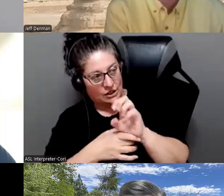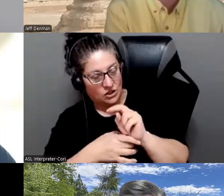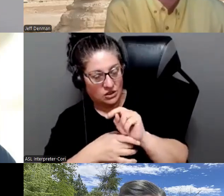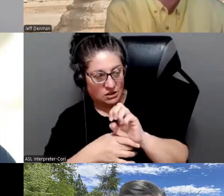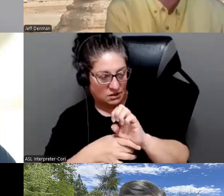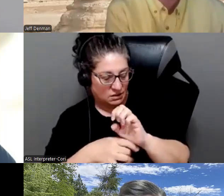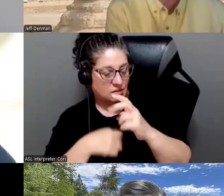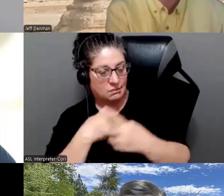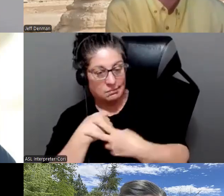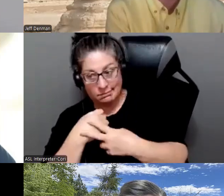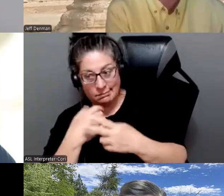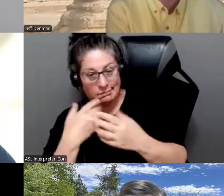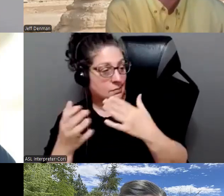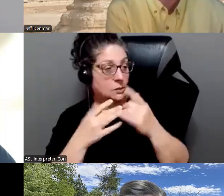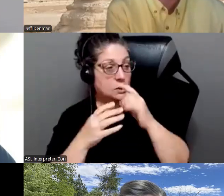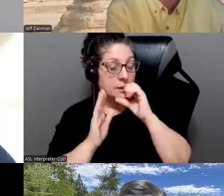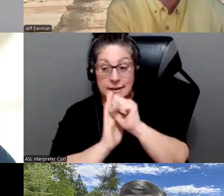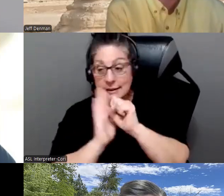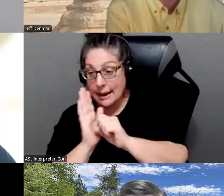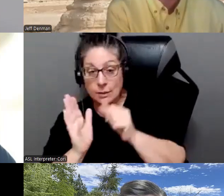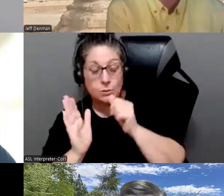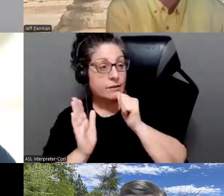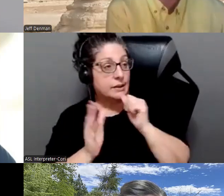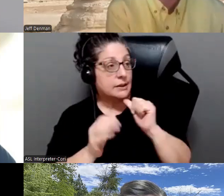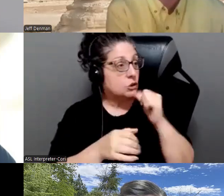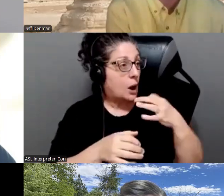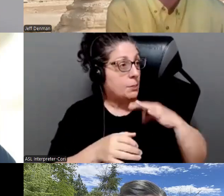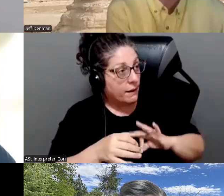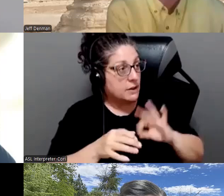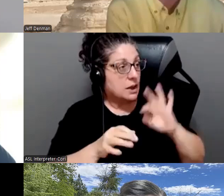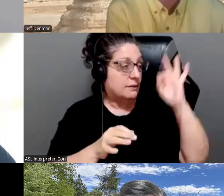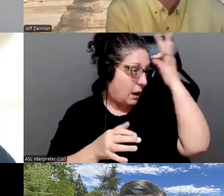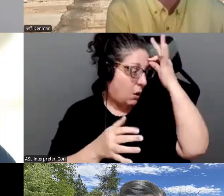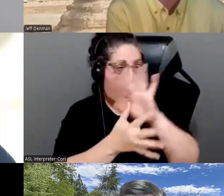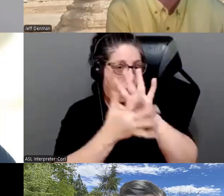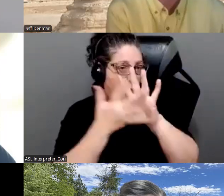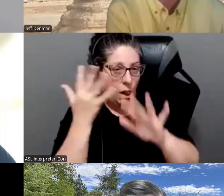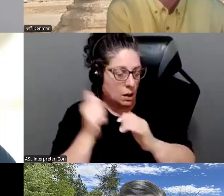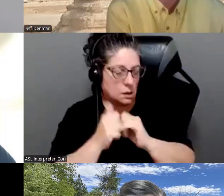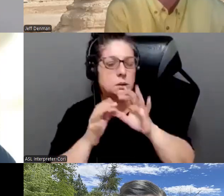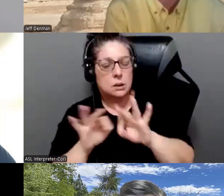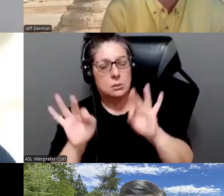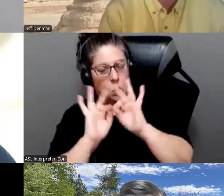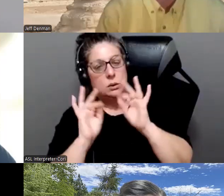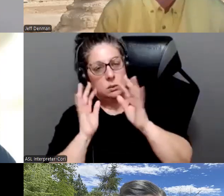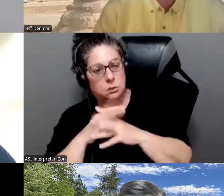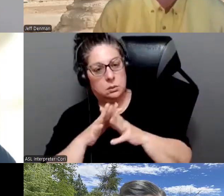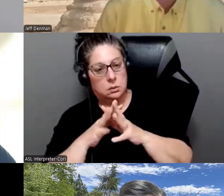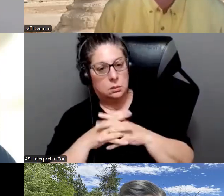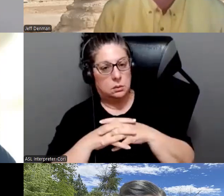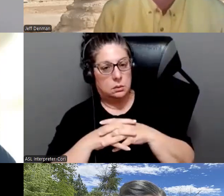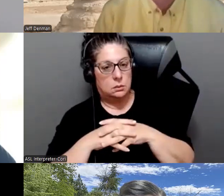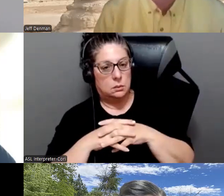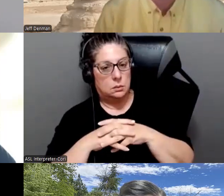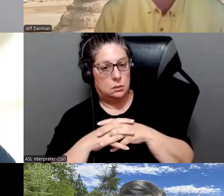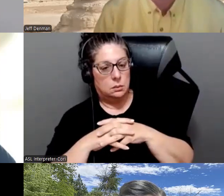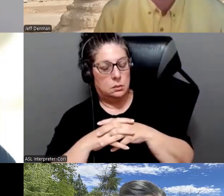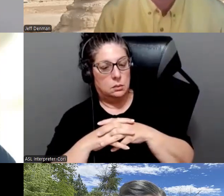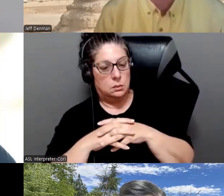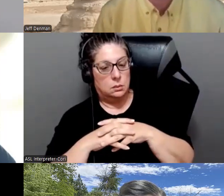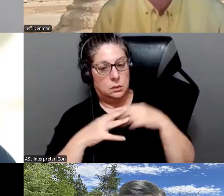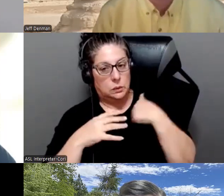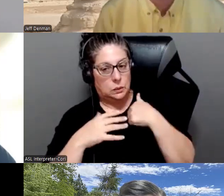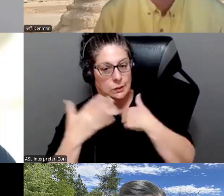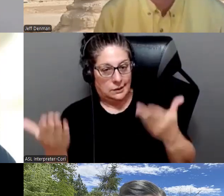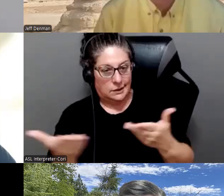it's state, private, nonprofit, federal. I think it's really important, and we're here